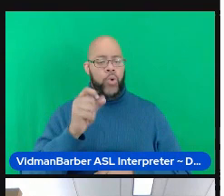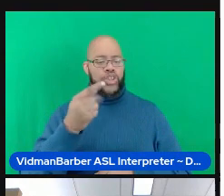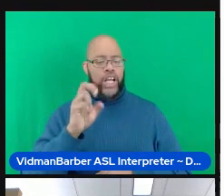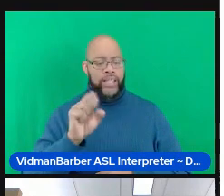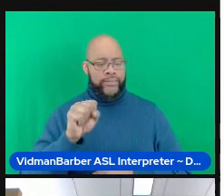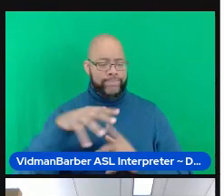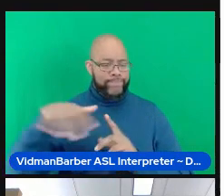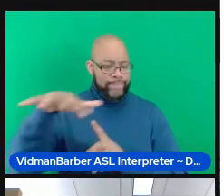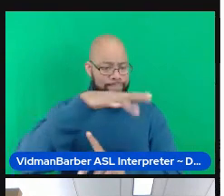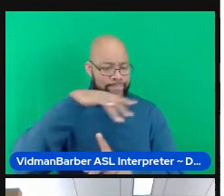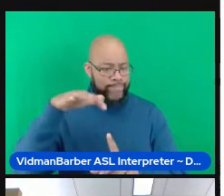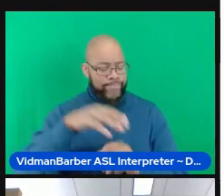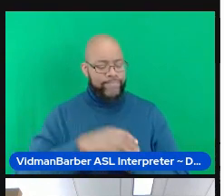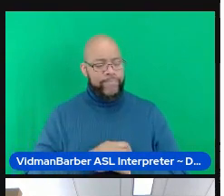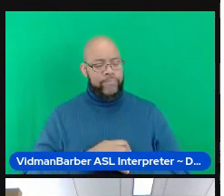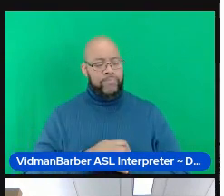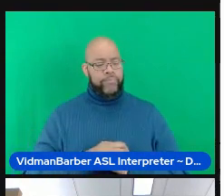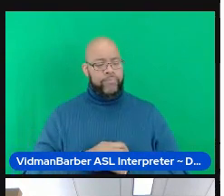But then